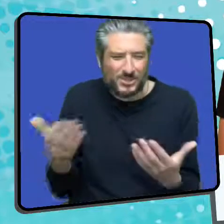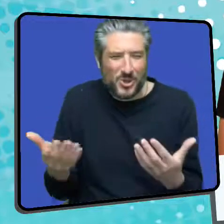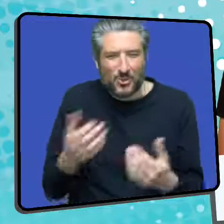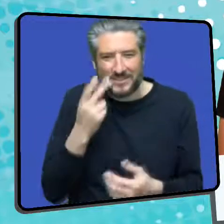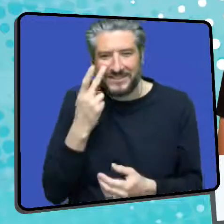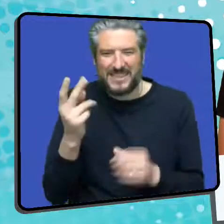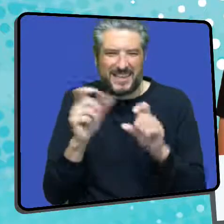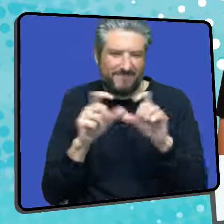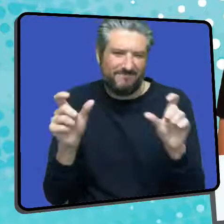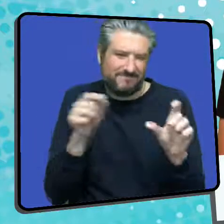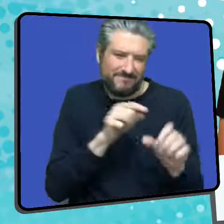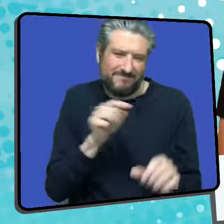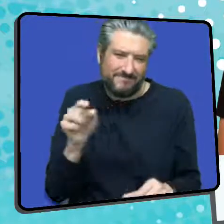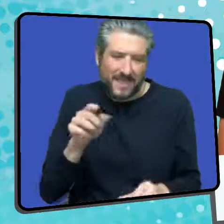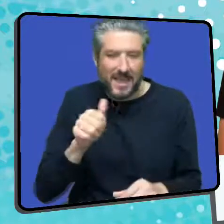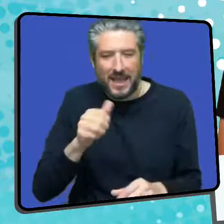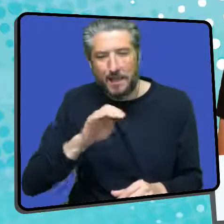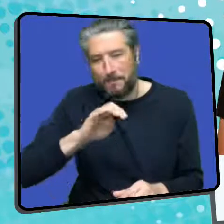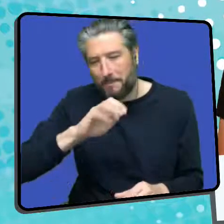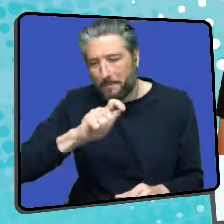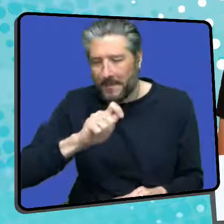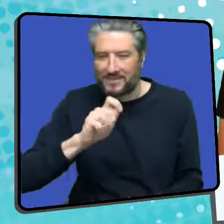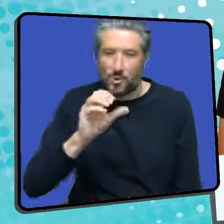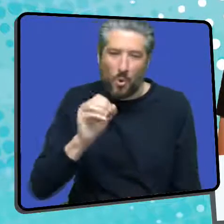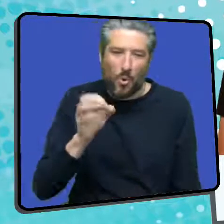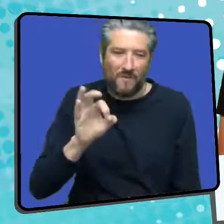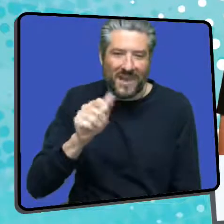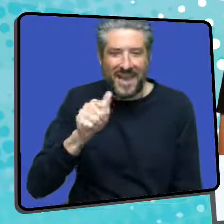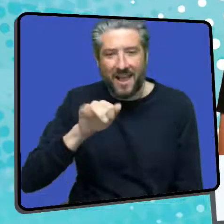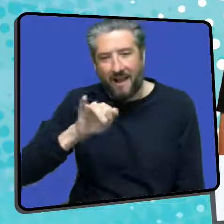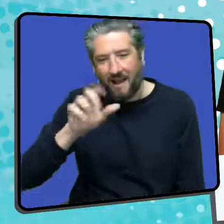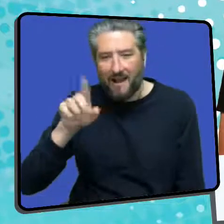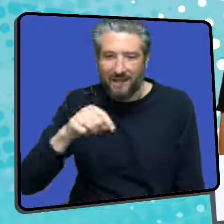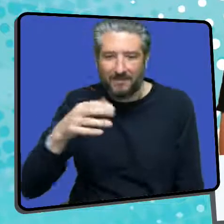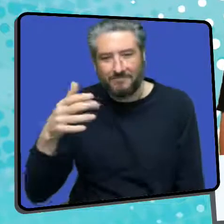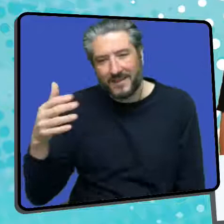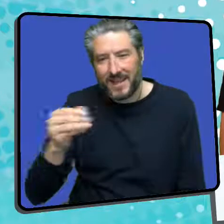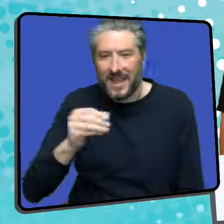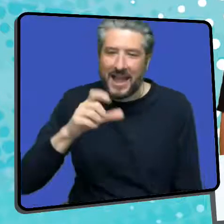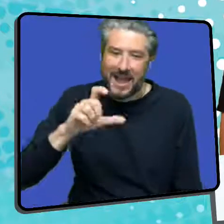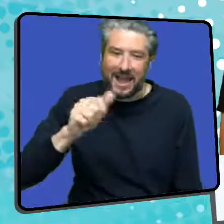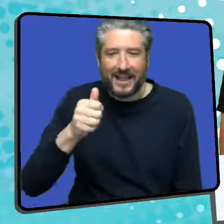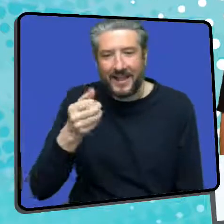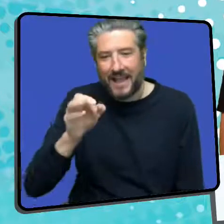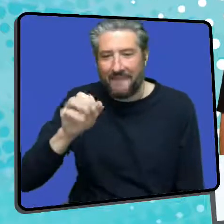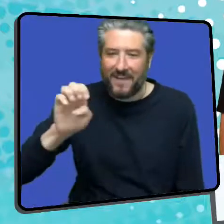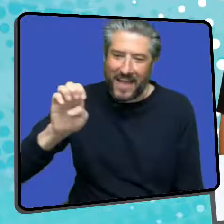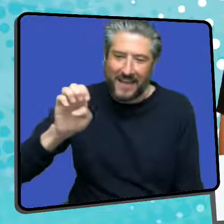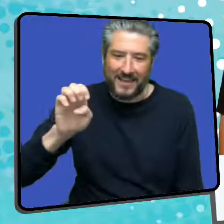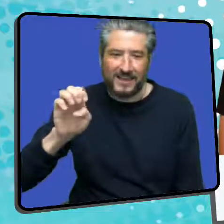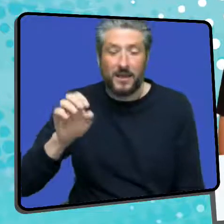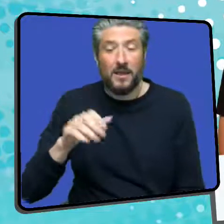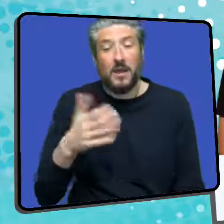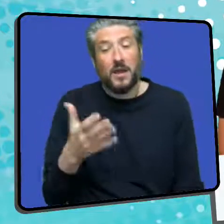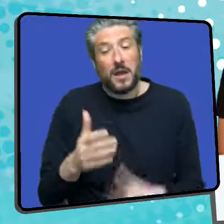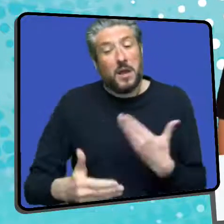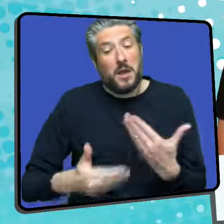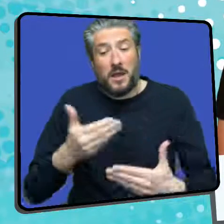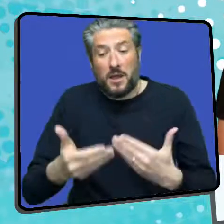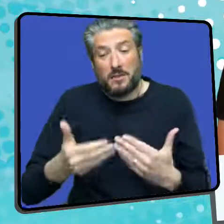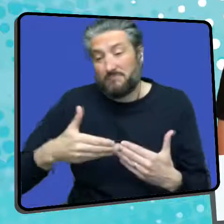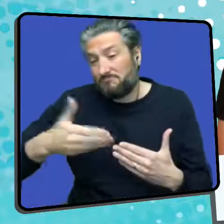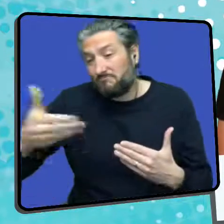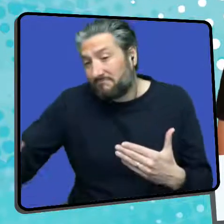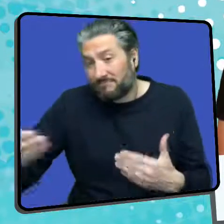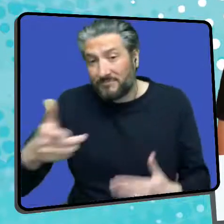aka.ms/abitofai-cafe, or it's at the top of the website. If you want to rewatch this episode or any of our previous ones, go